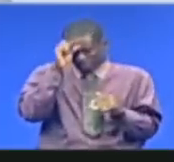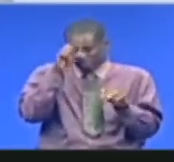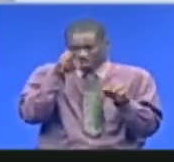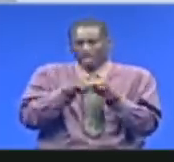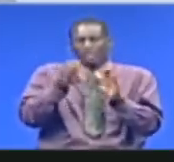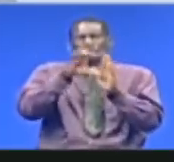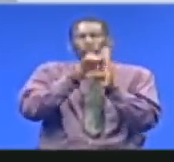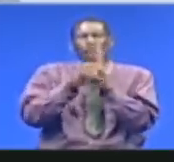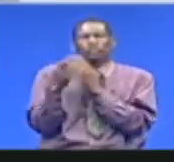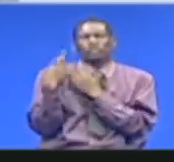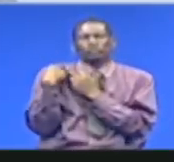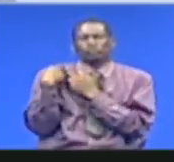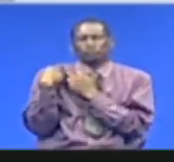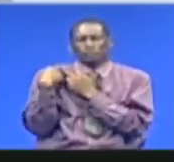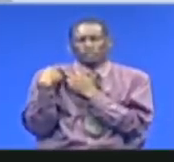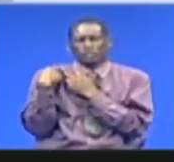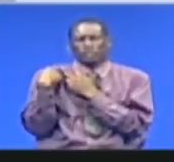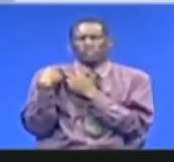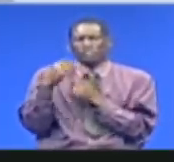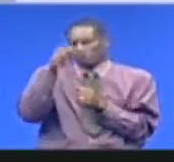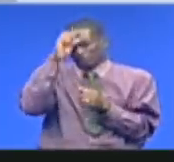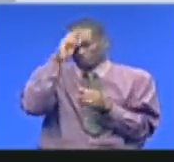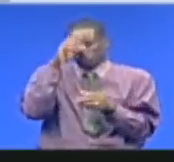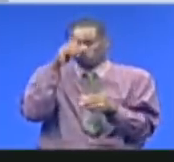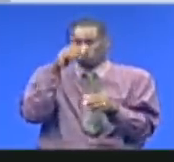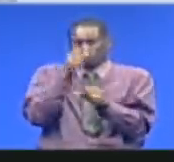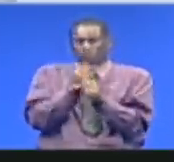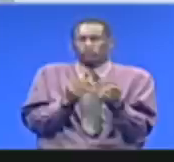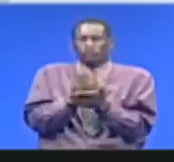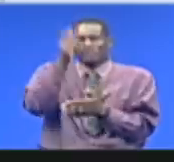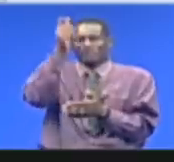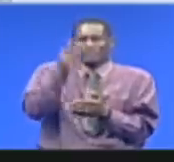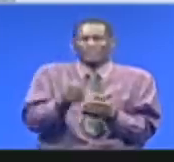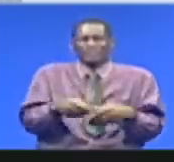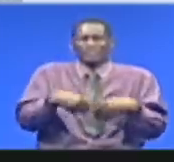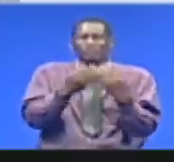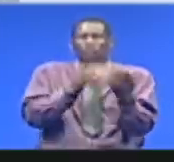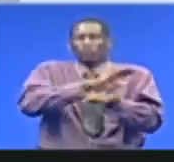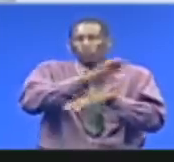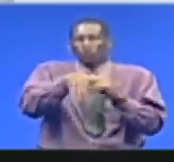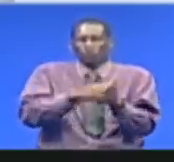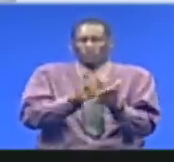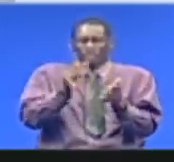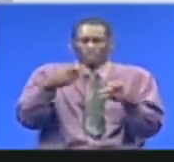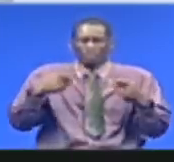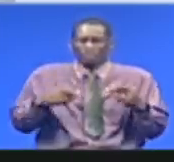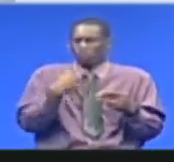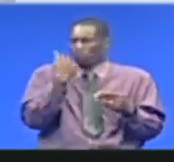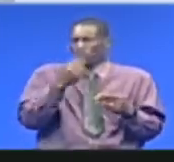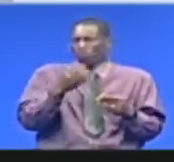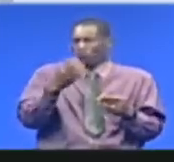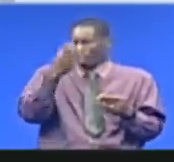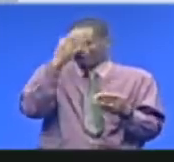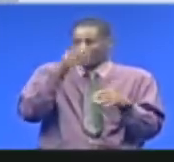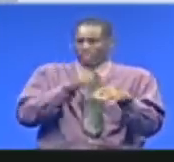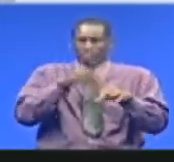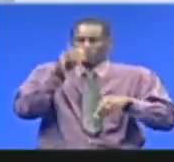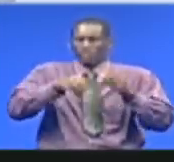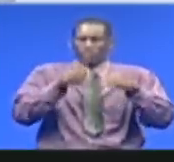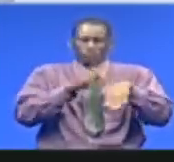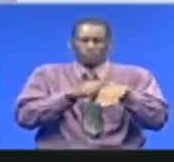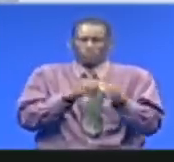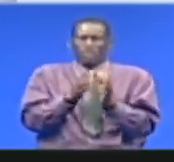constitutional responsibility to ensure that justice is served on every Kenyan who felt aggrieved during the elections period, yeah, and